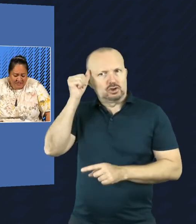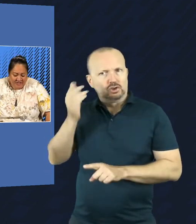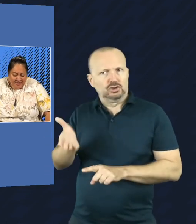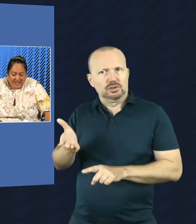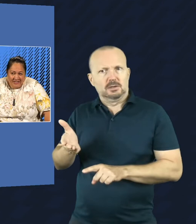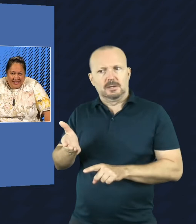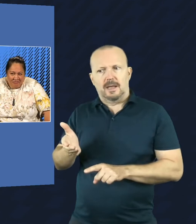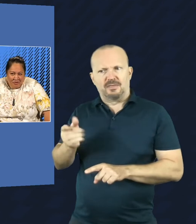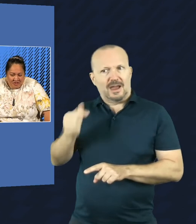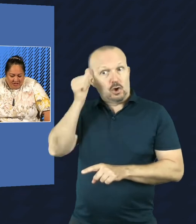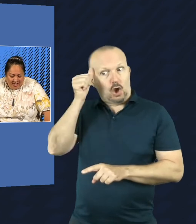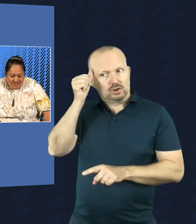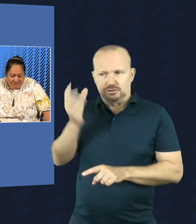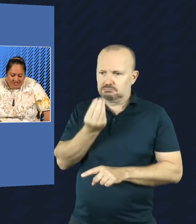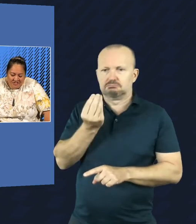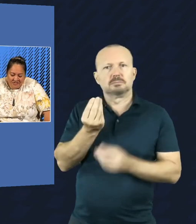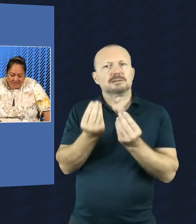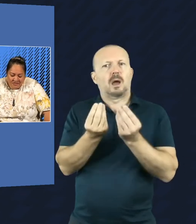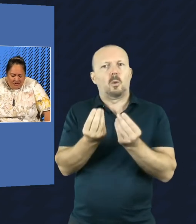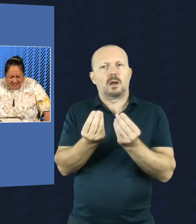taonga. That puts a